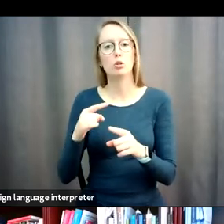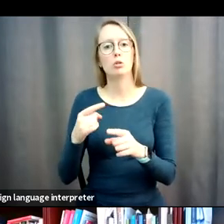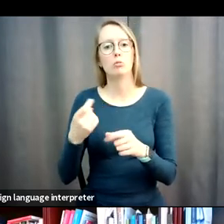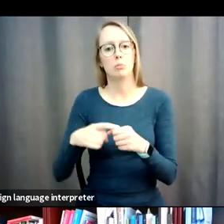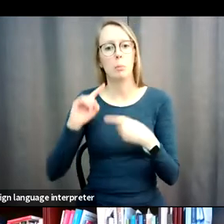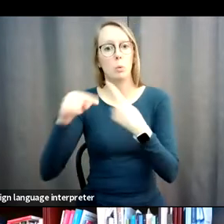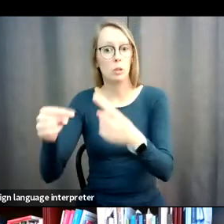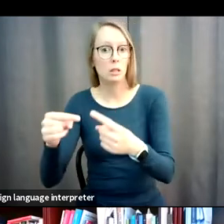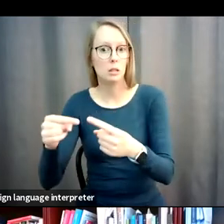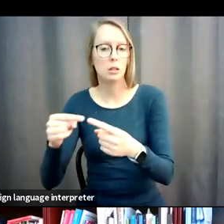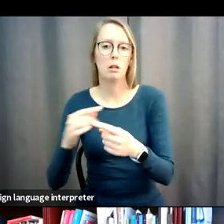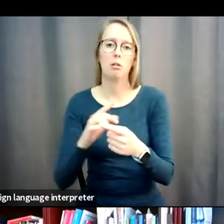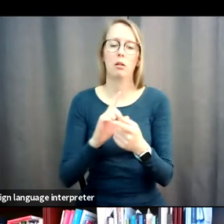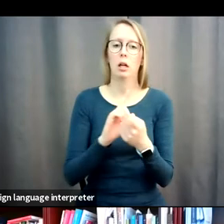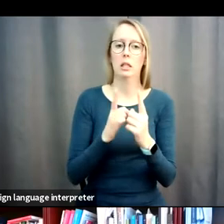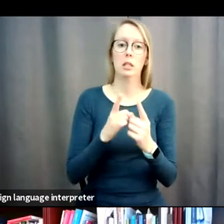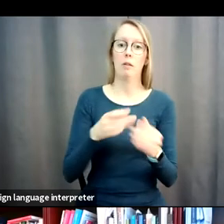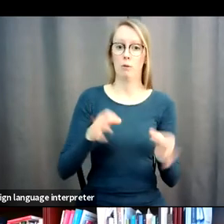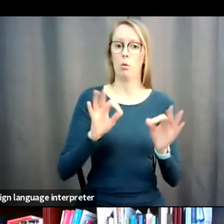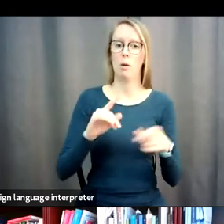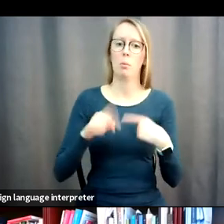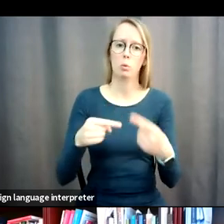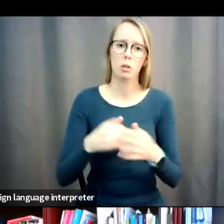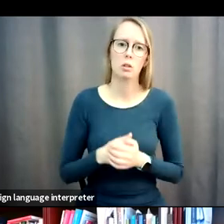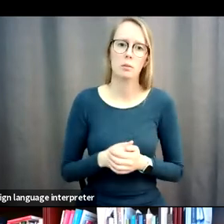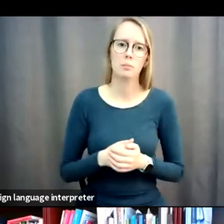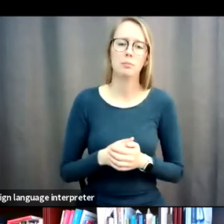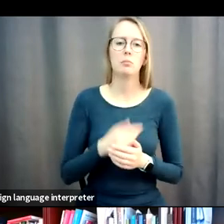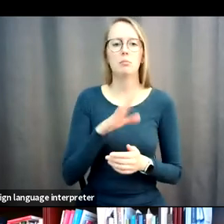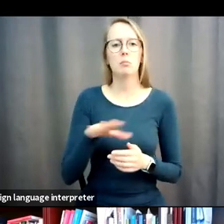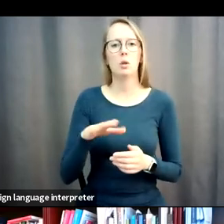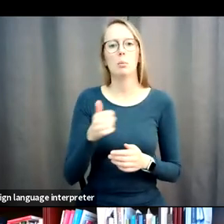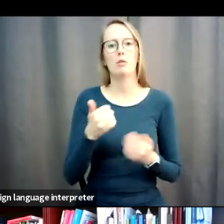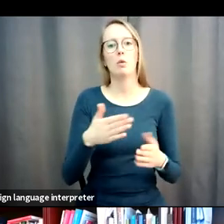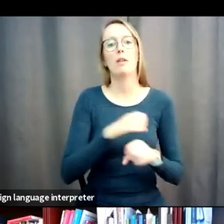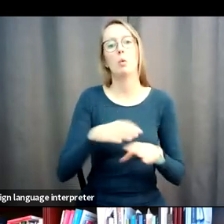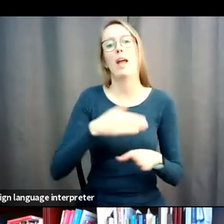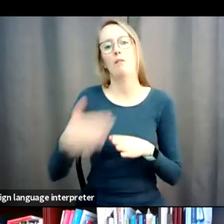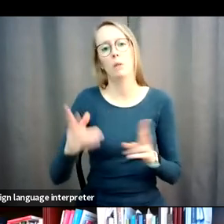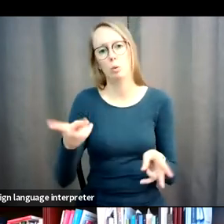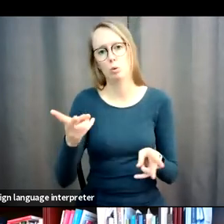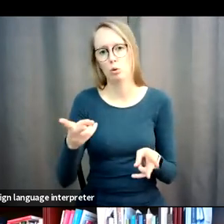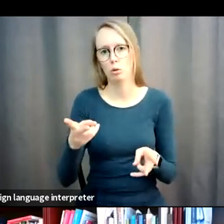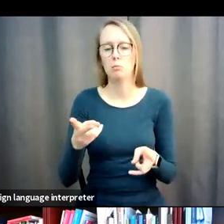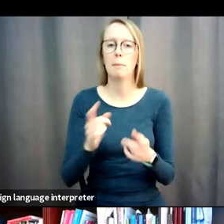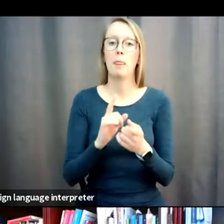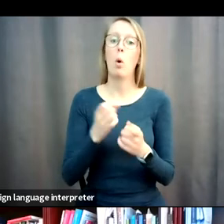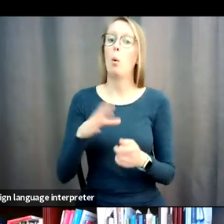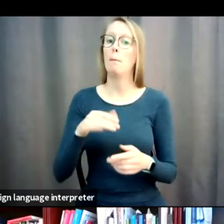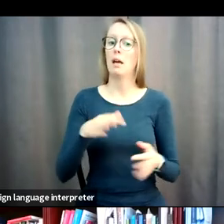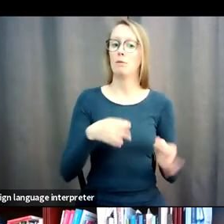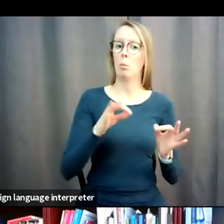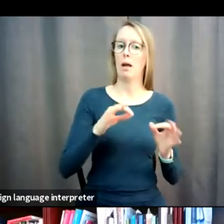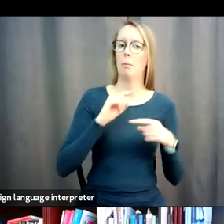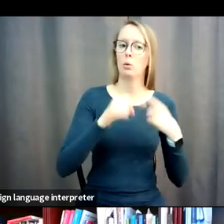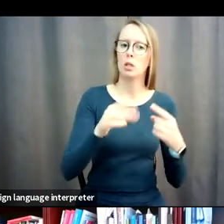heard, especially if it's a more formal process. And the child needs information afterwards. Again, if this is a more formal process, there may